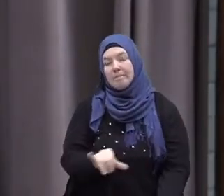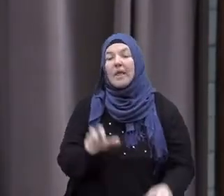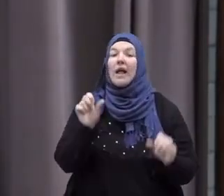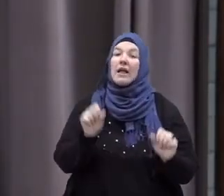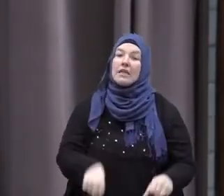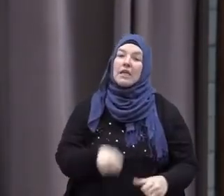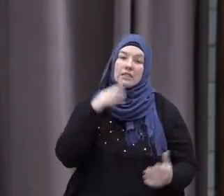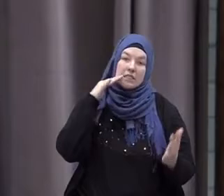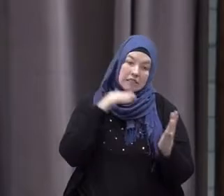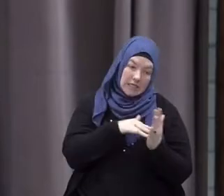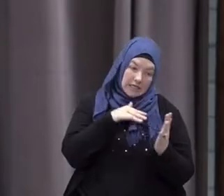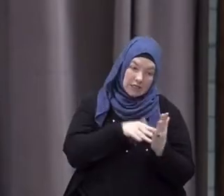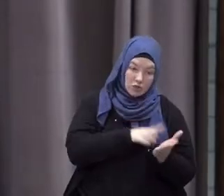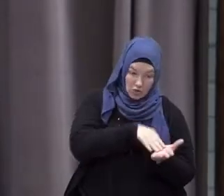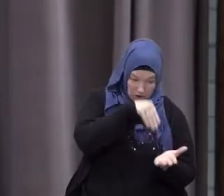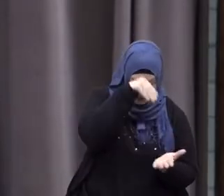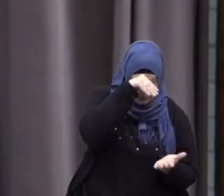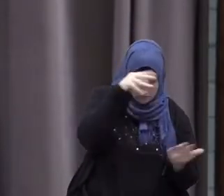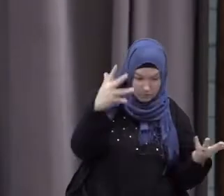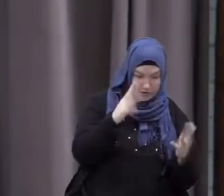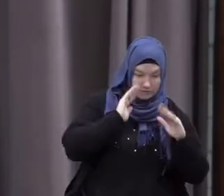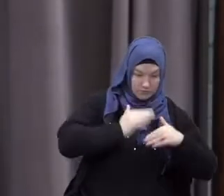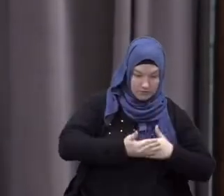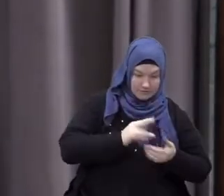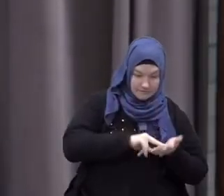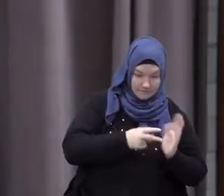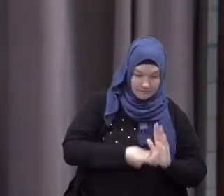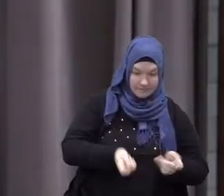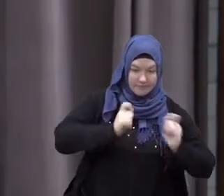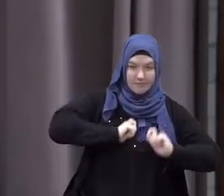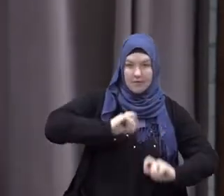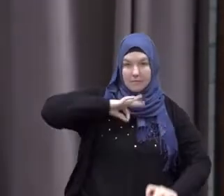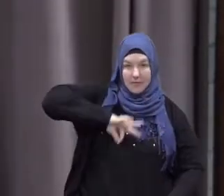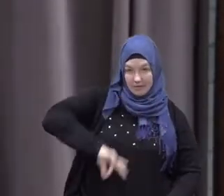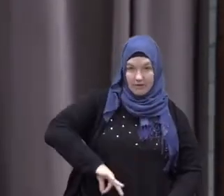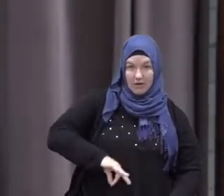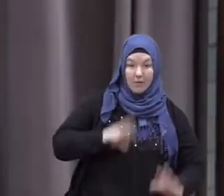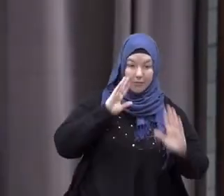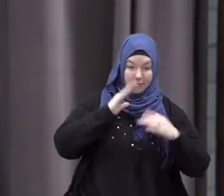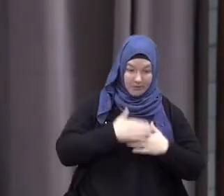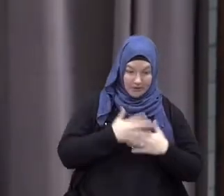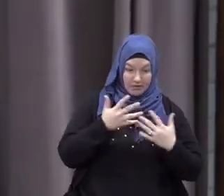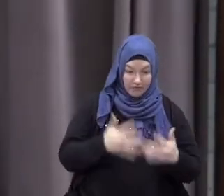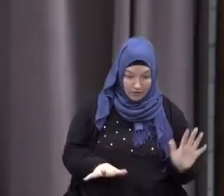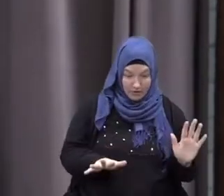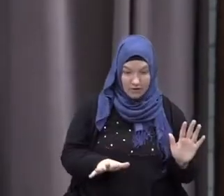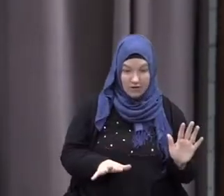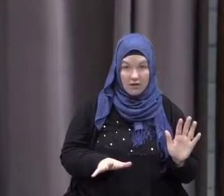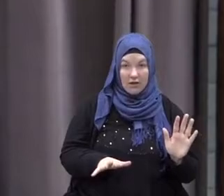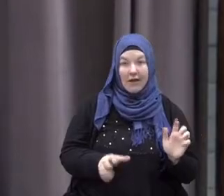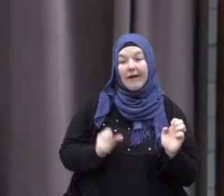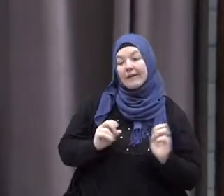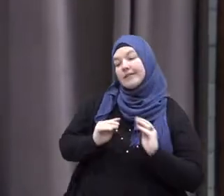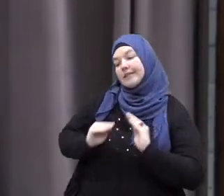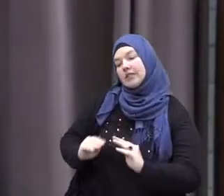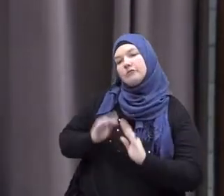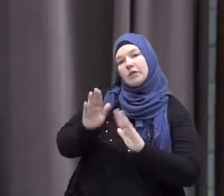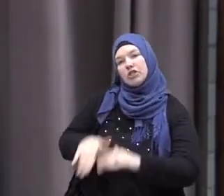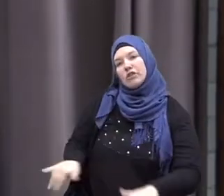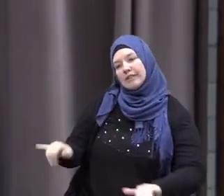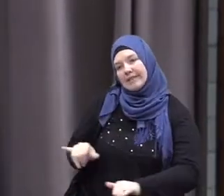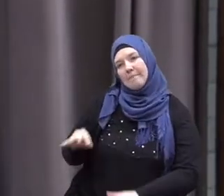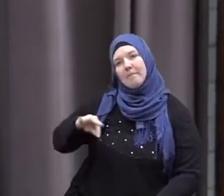I can study to learn what prayer should give me after prayer and teach my children the